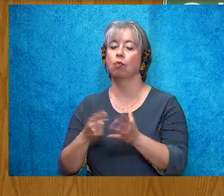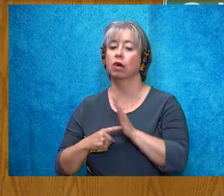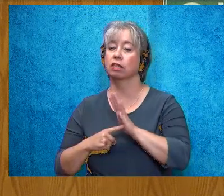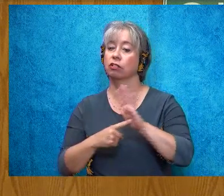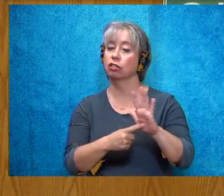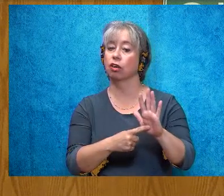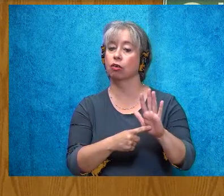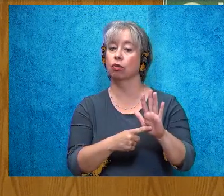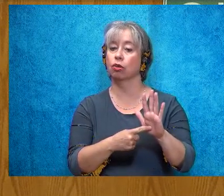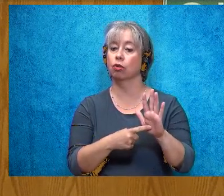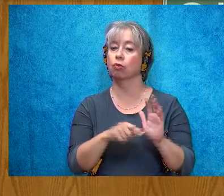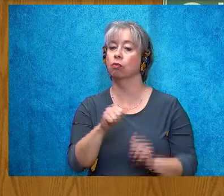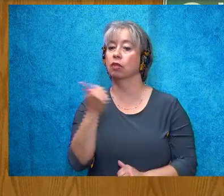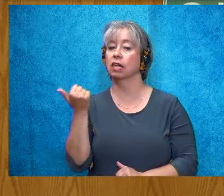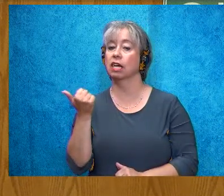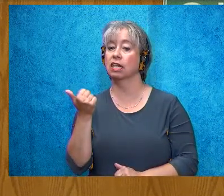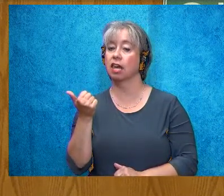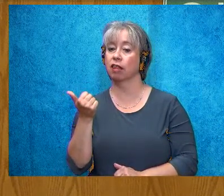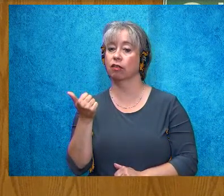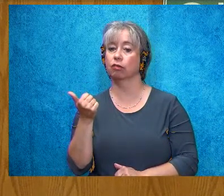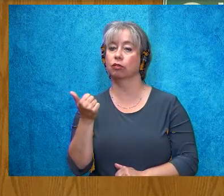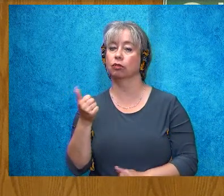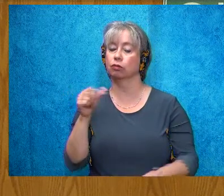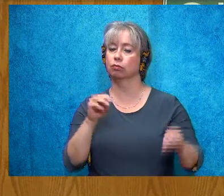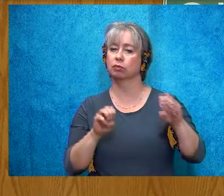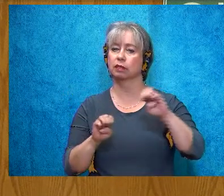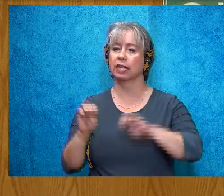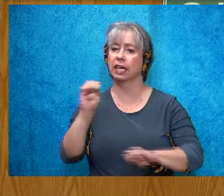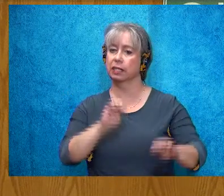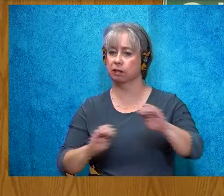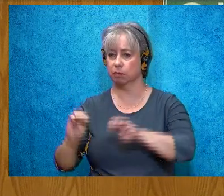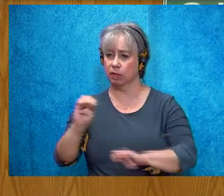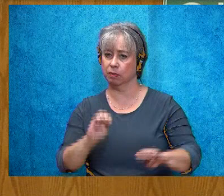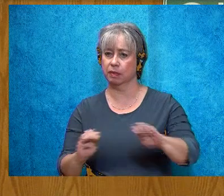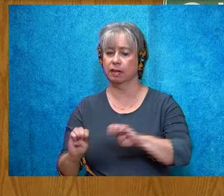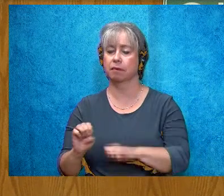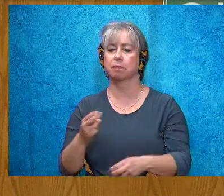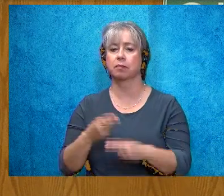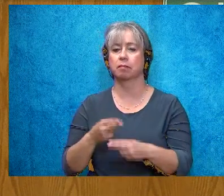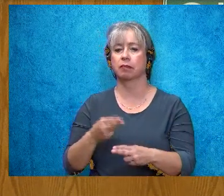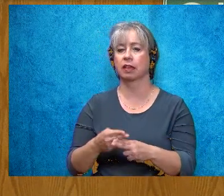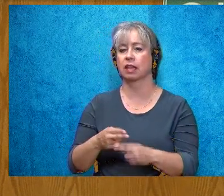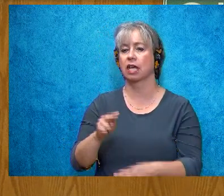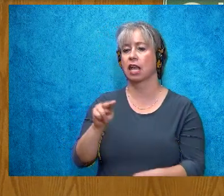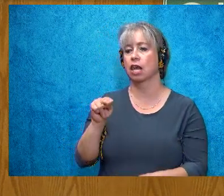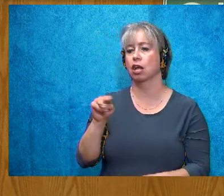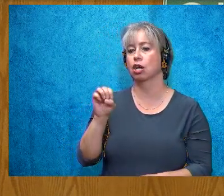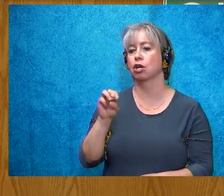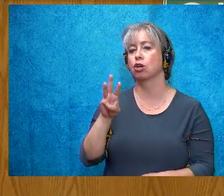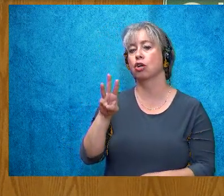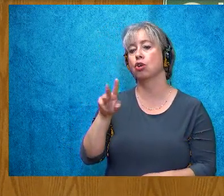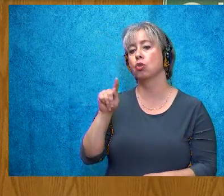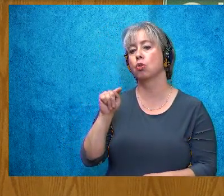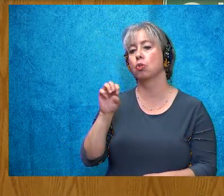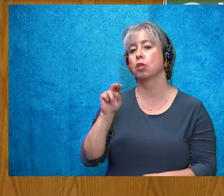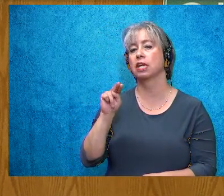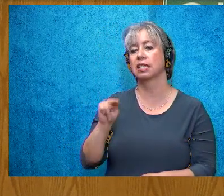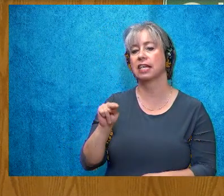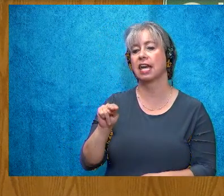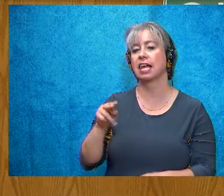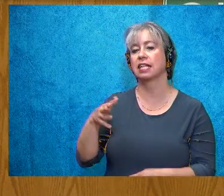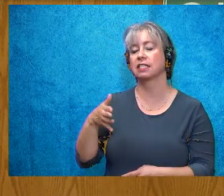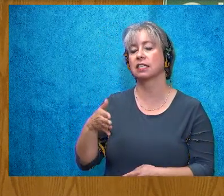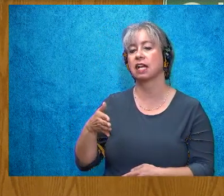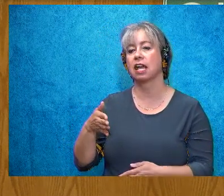one of these before. This is called a Newton's Cradle. And the Newton's Cradle is great